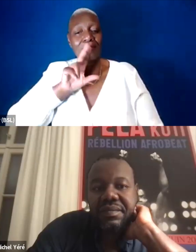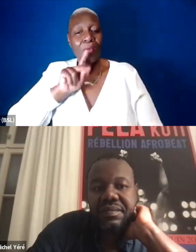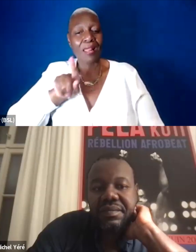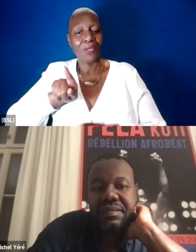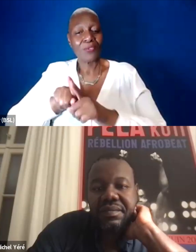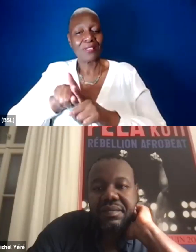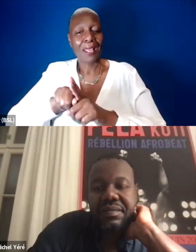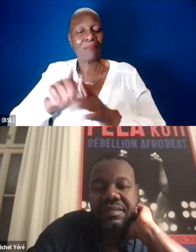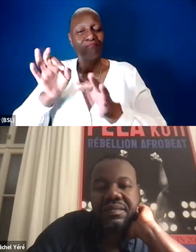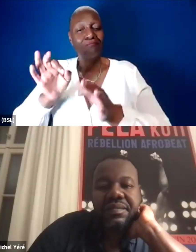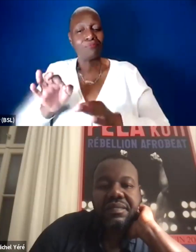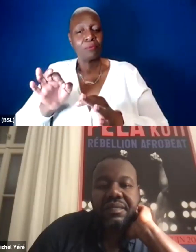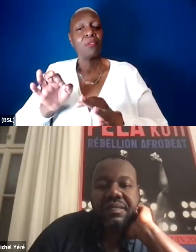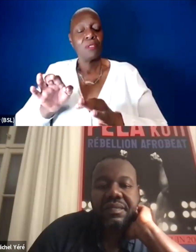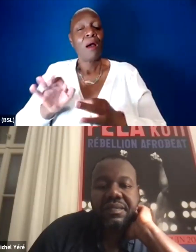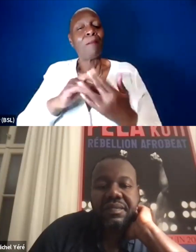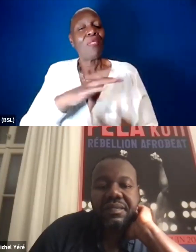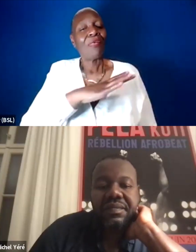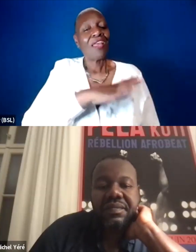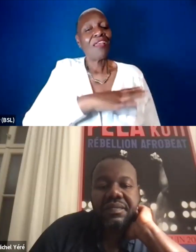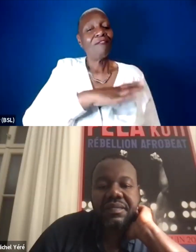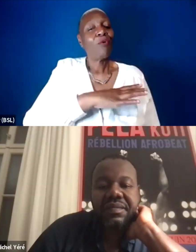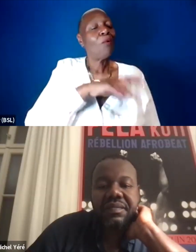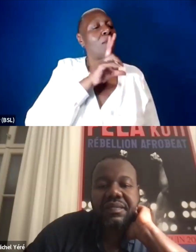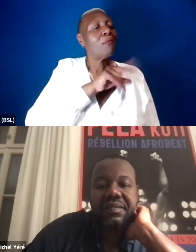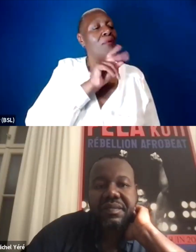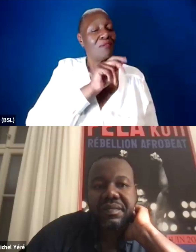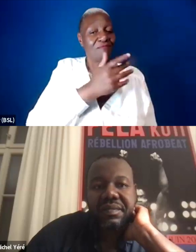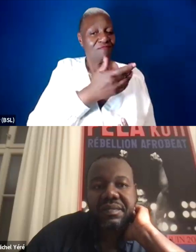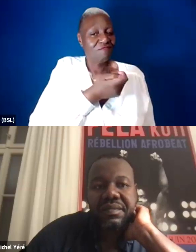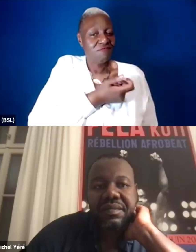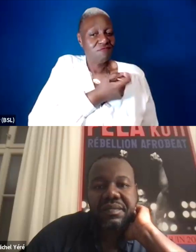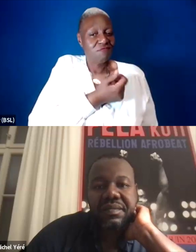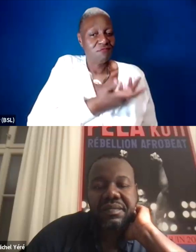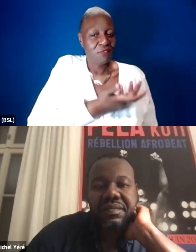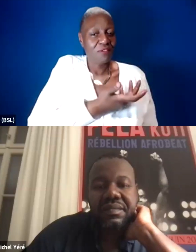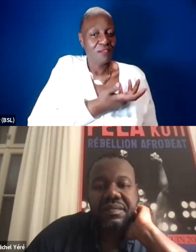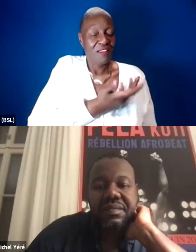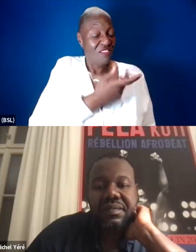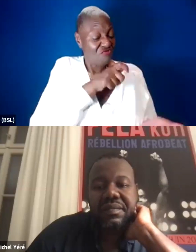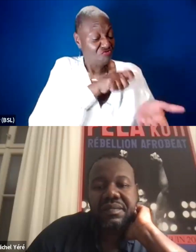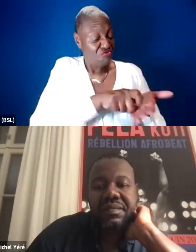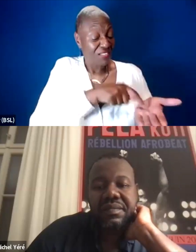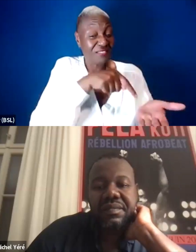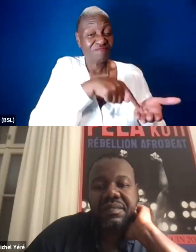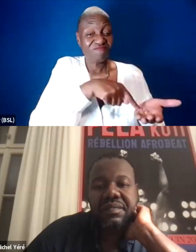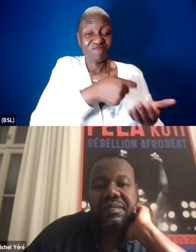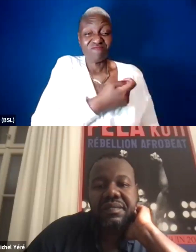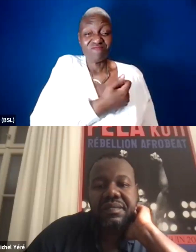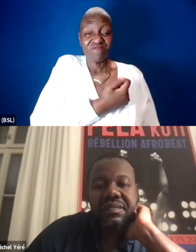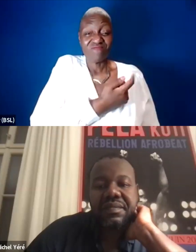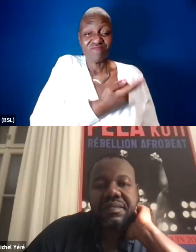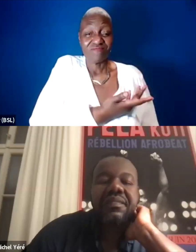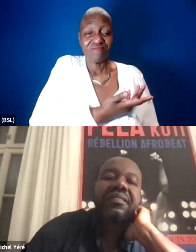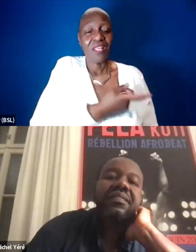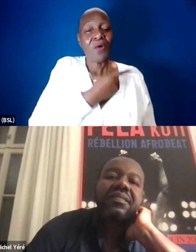So the very informal spoken language, we have very few written sources in them if